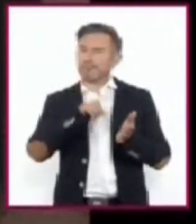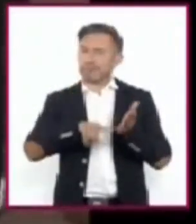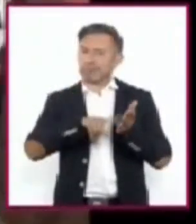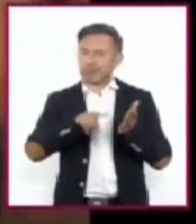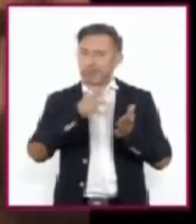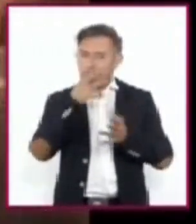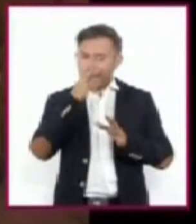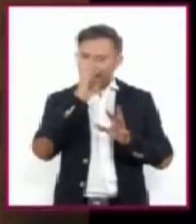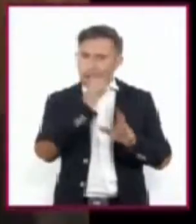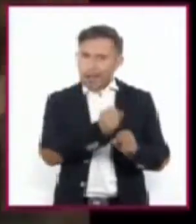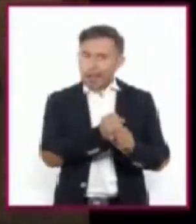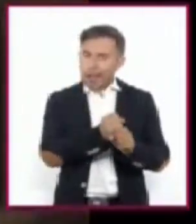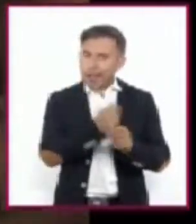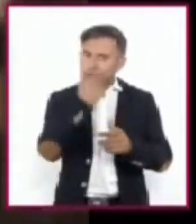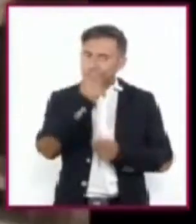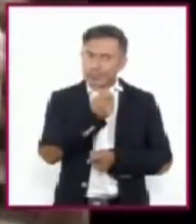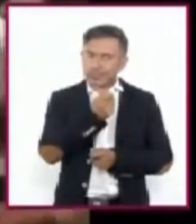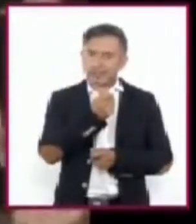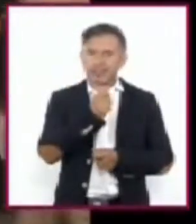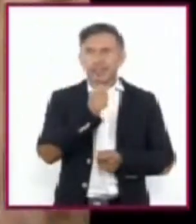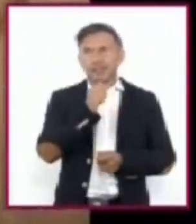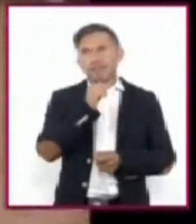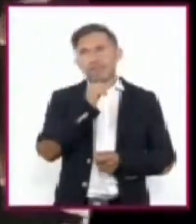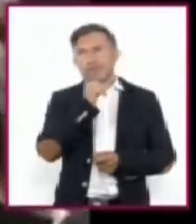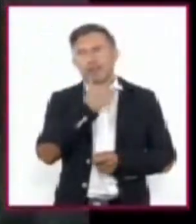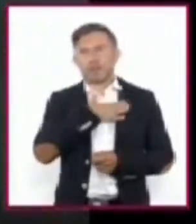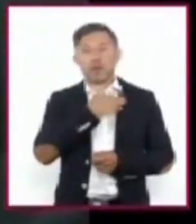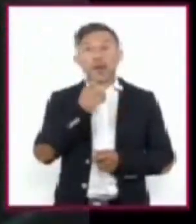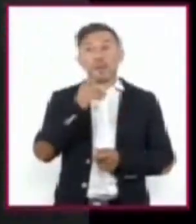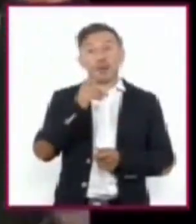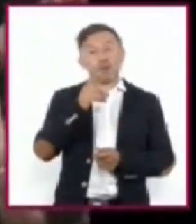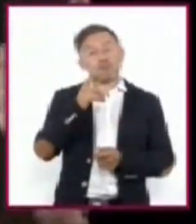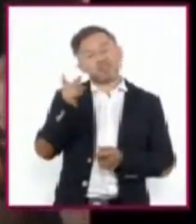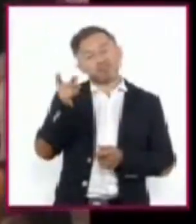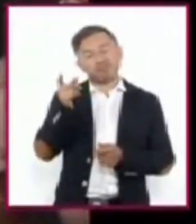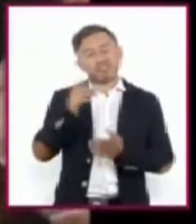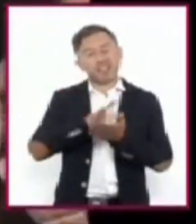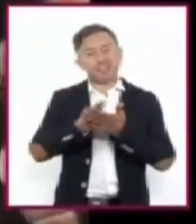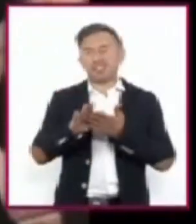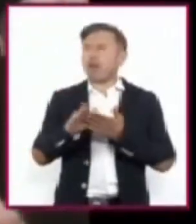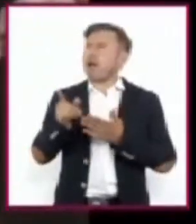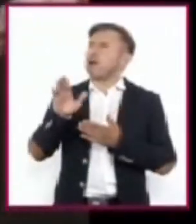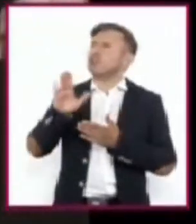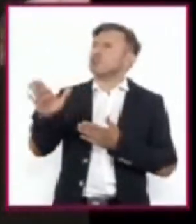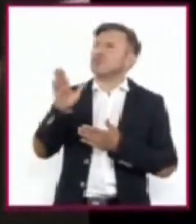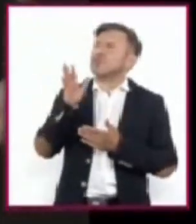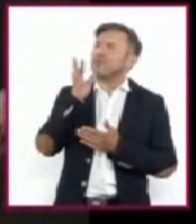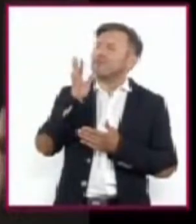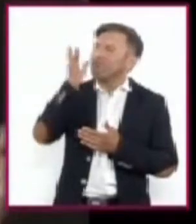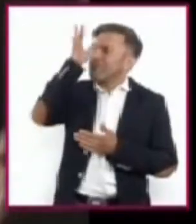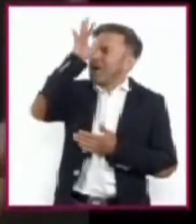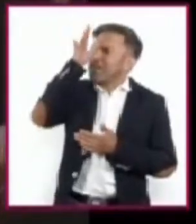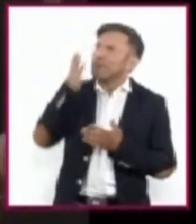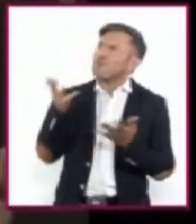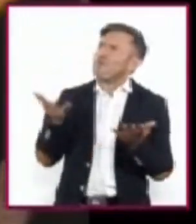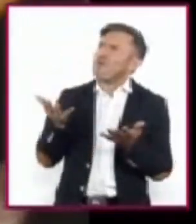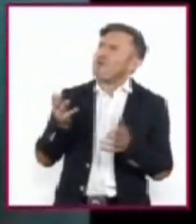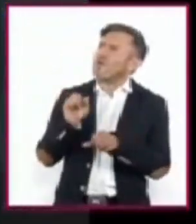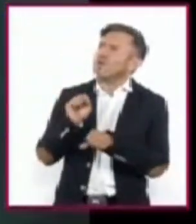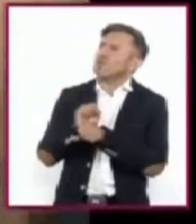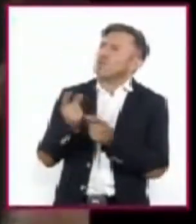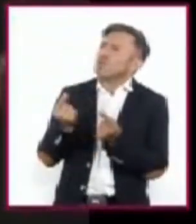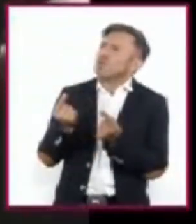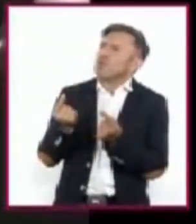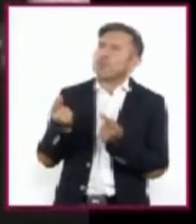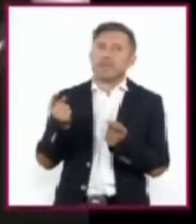He's my father. Oh, he's nice. Yeah, I know. What about your father? He's a doctor. Huh? And your